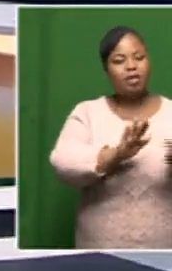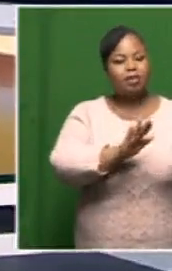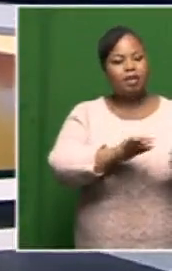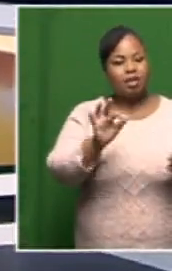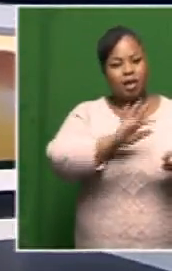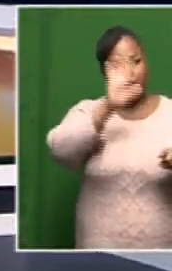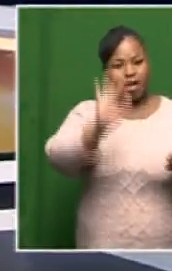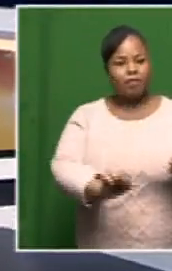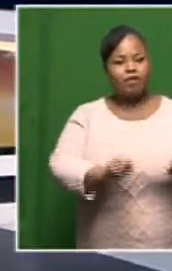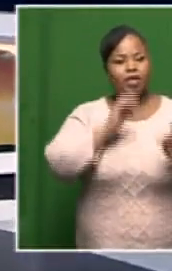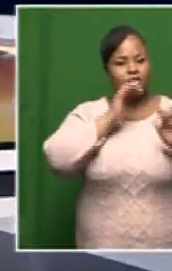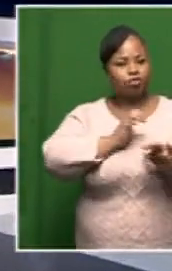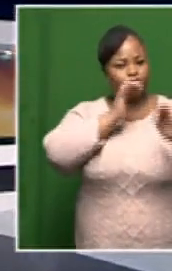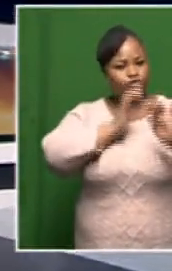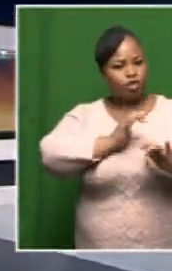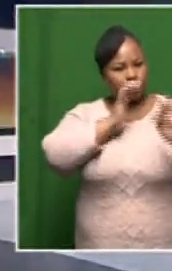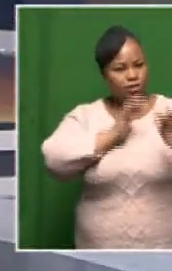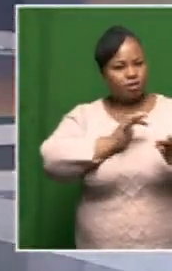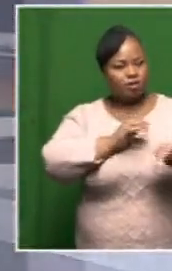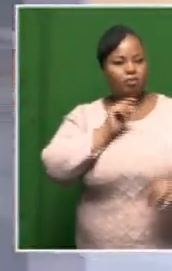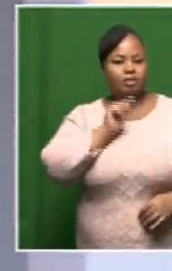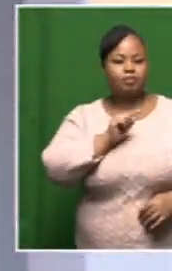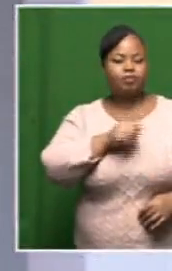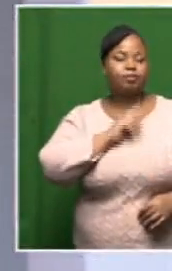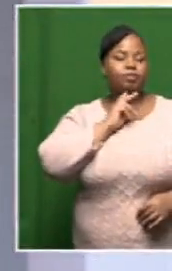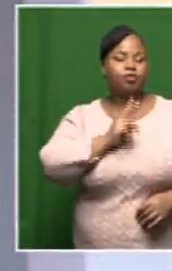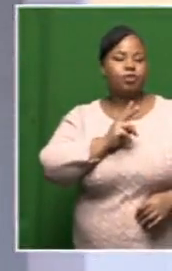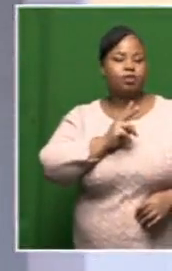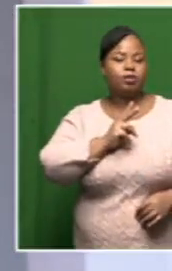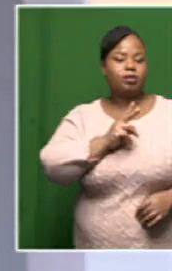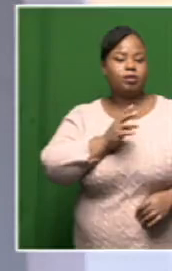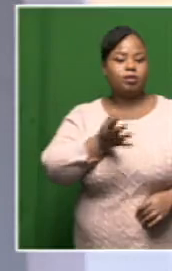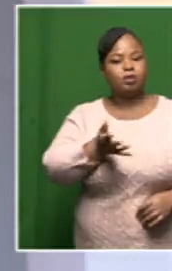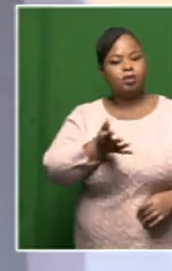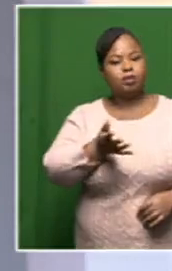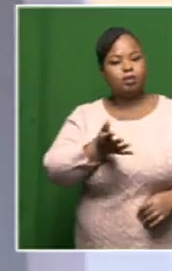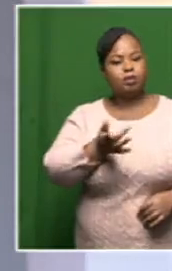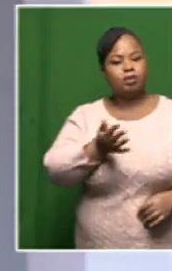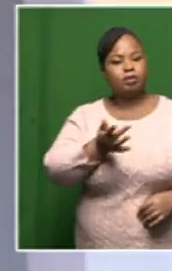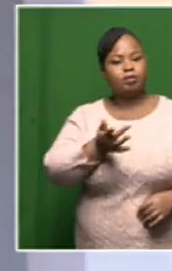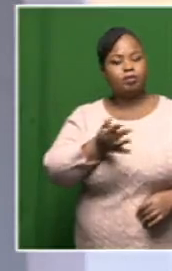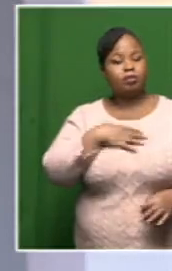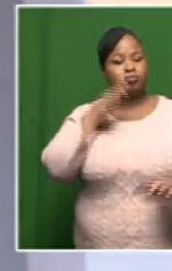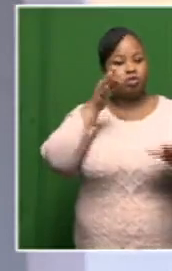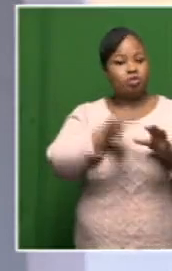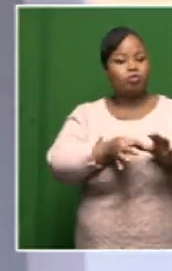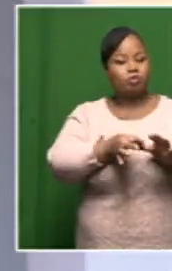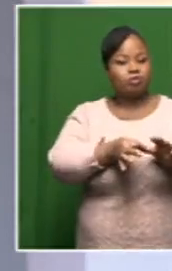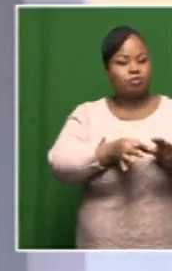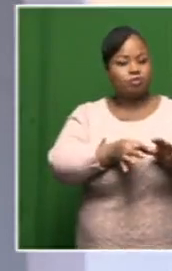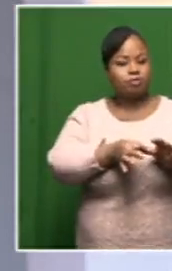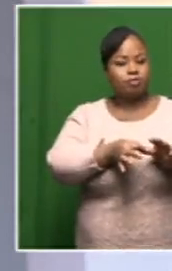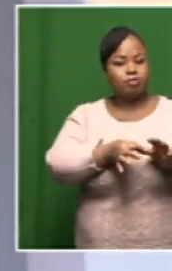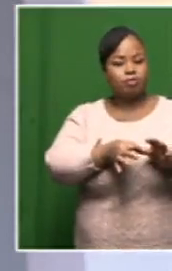now African jazz, it was a voice of it was a voice that contributed in